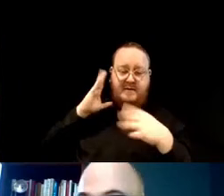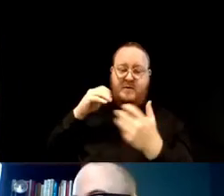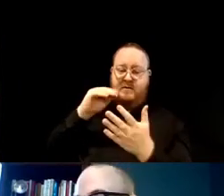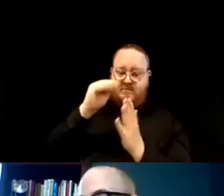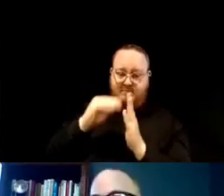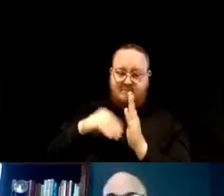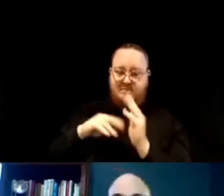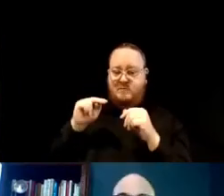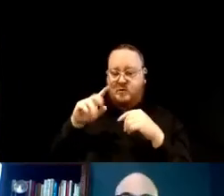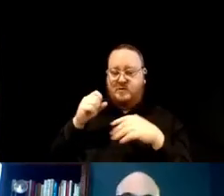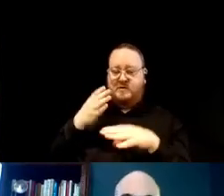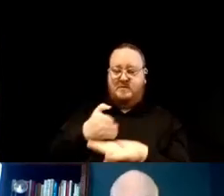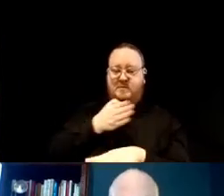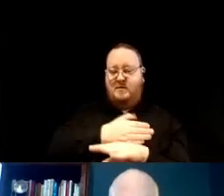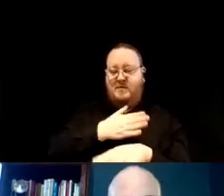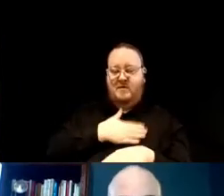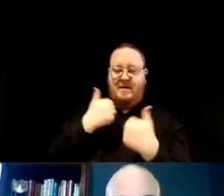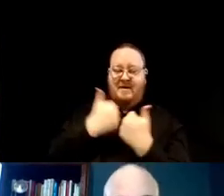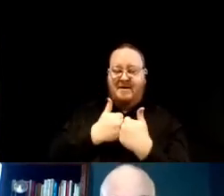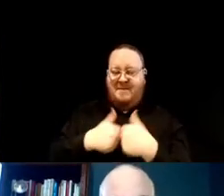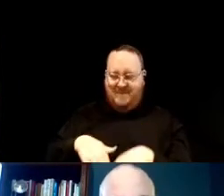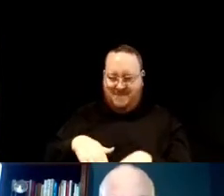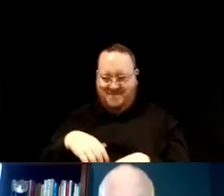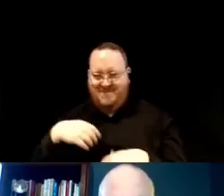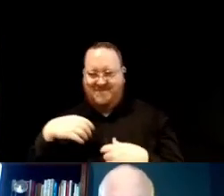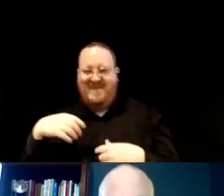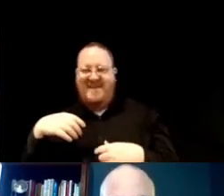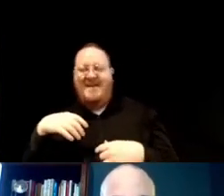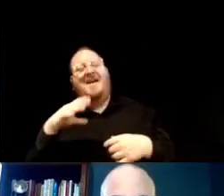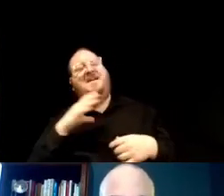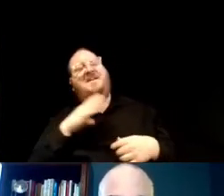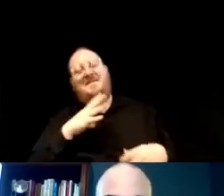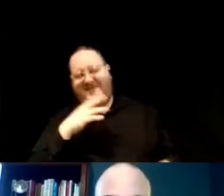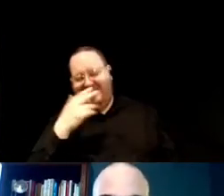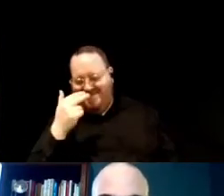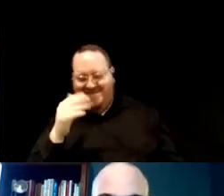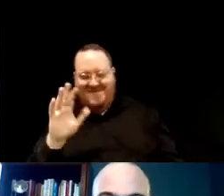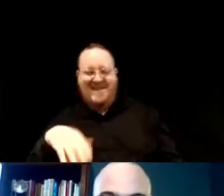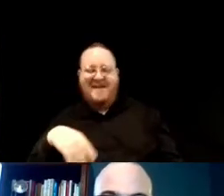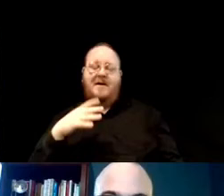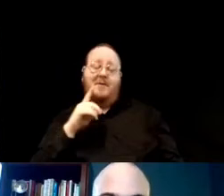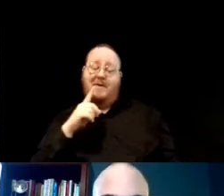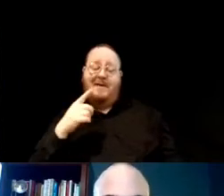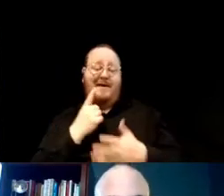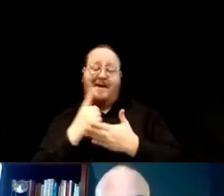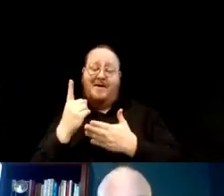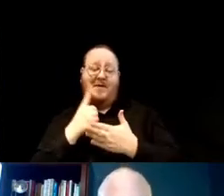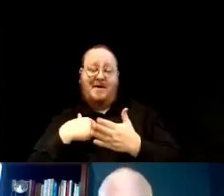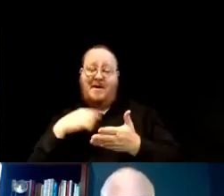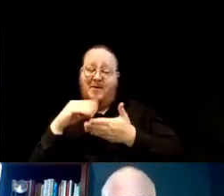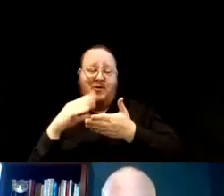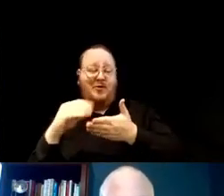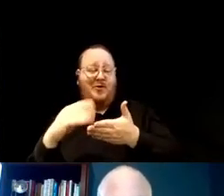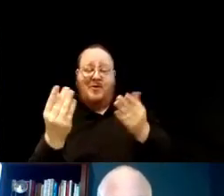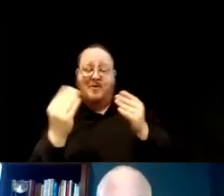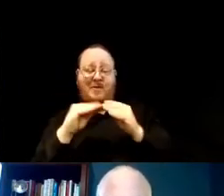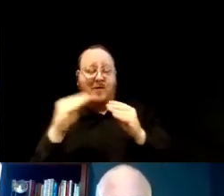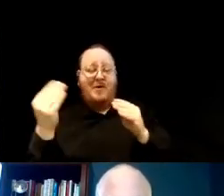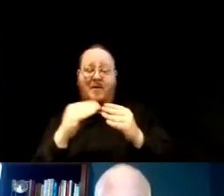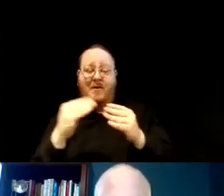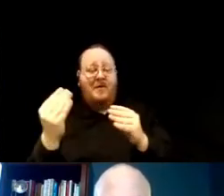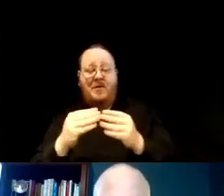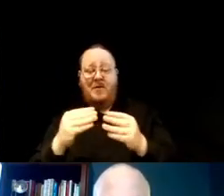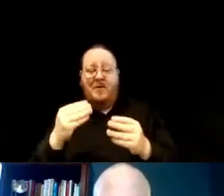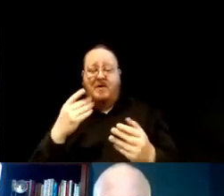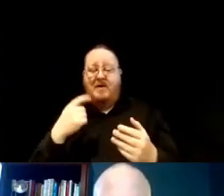better. No, not at all. Not at all. I learn something every week. I'm probably on 20 to 30